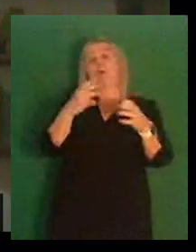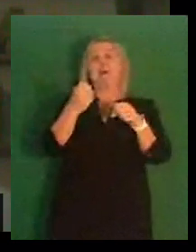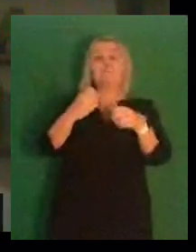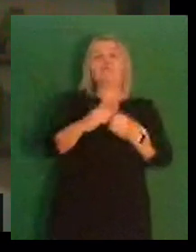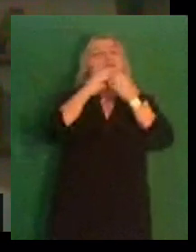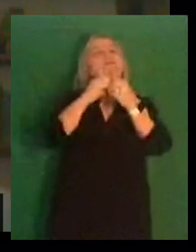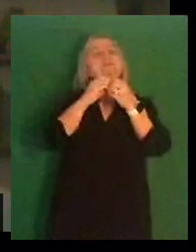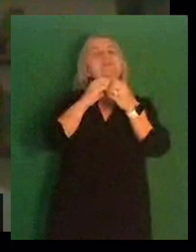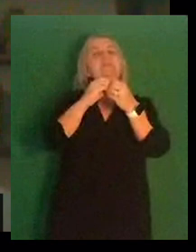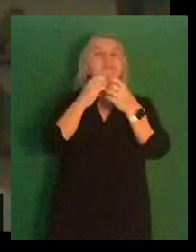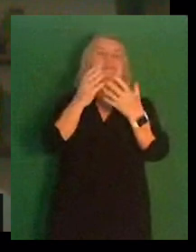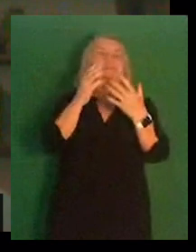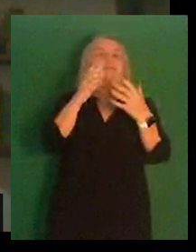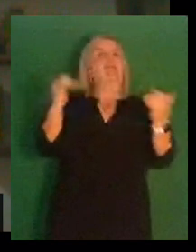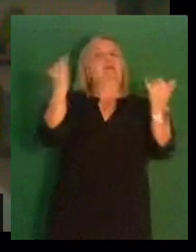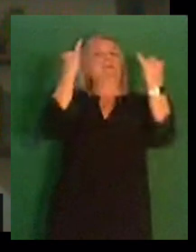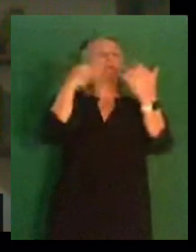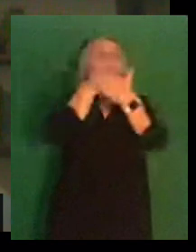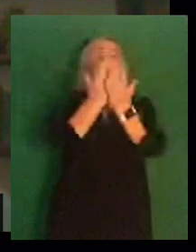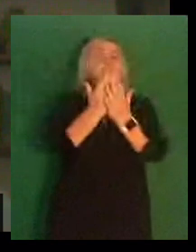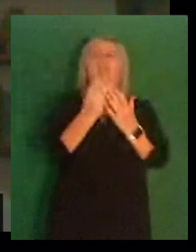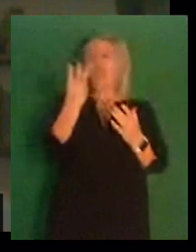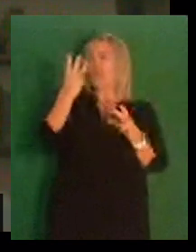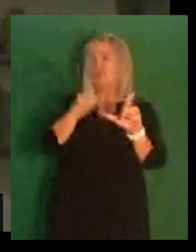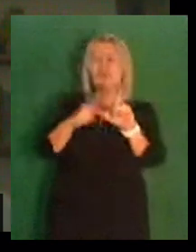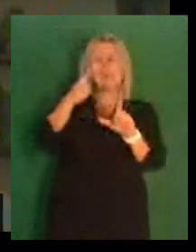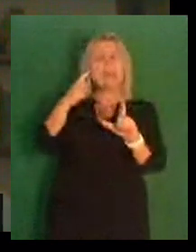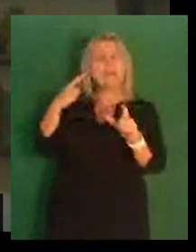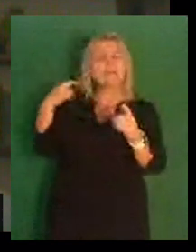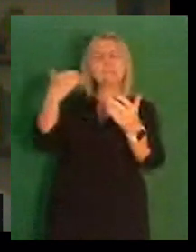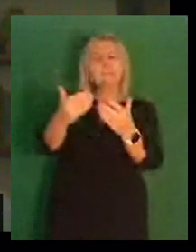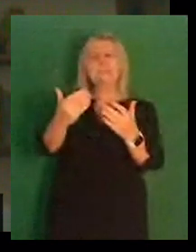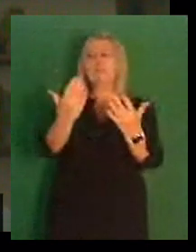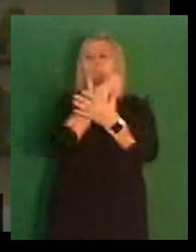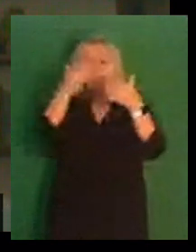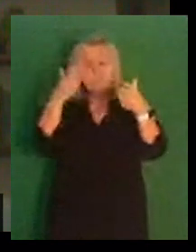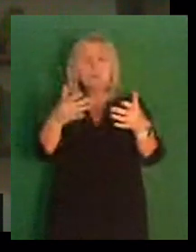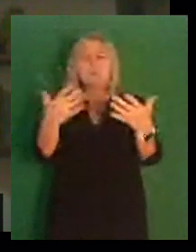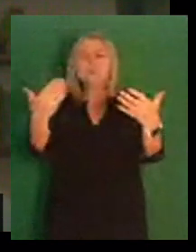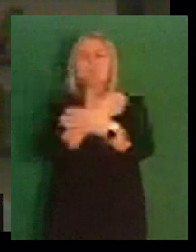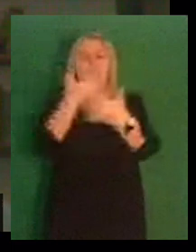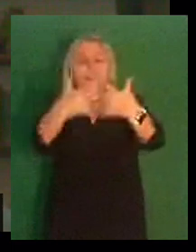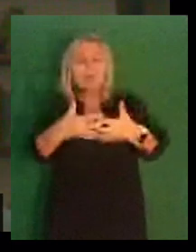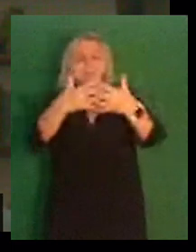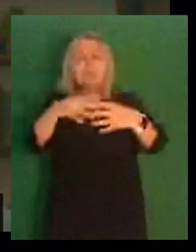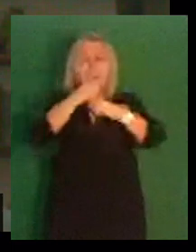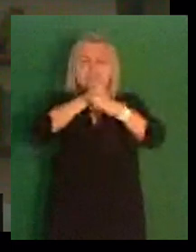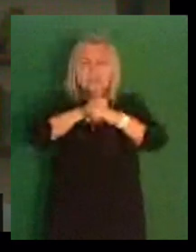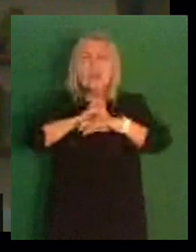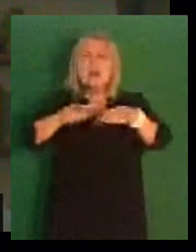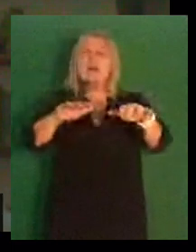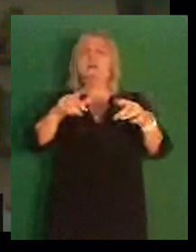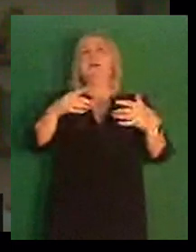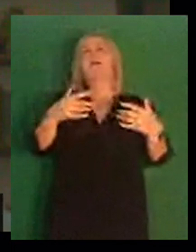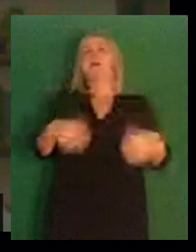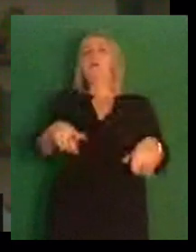its third year this year, really actually focusing on new technology, new media, digital, but it's always been a